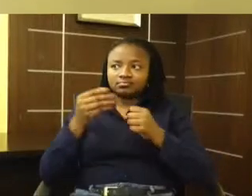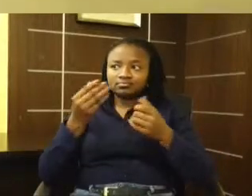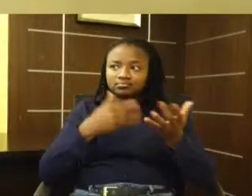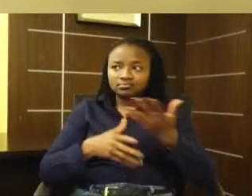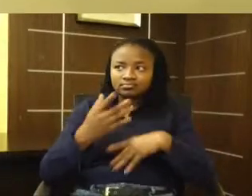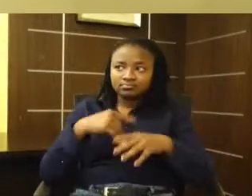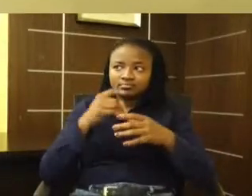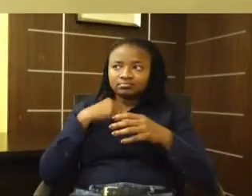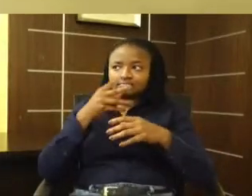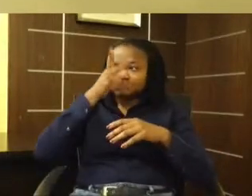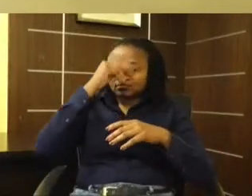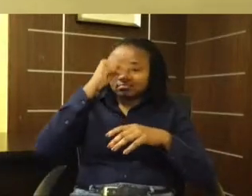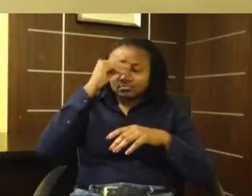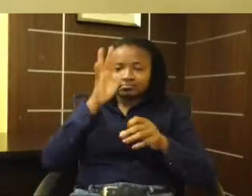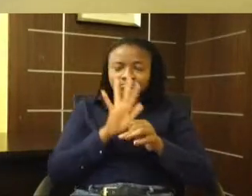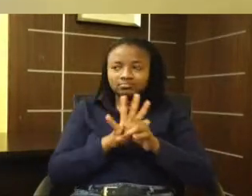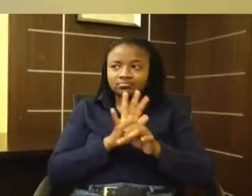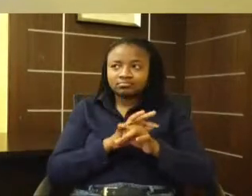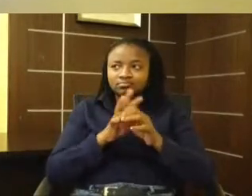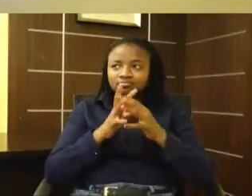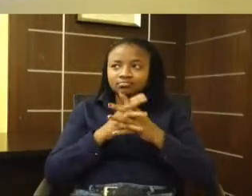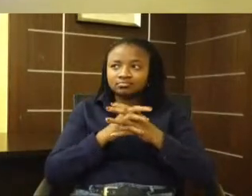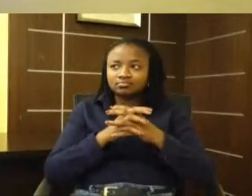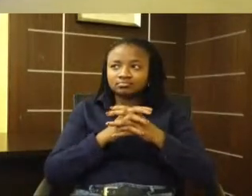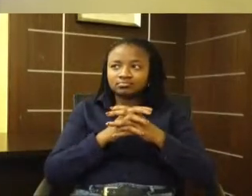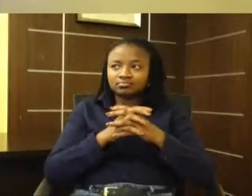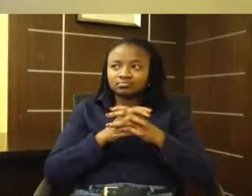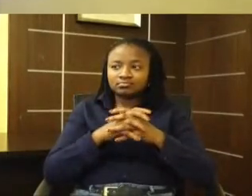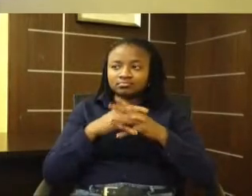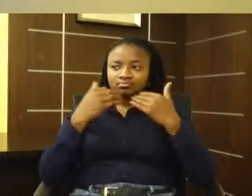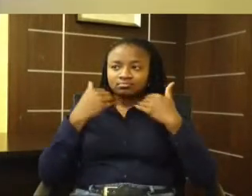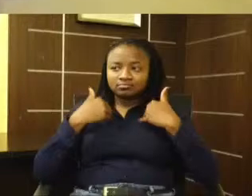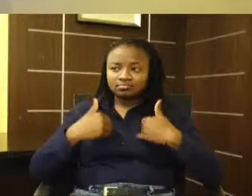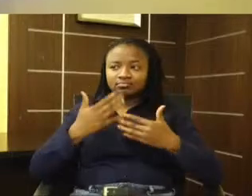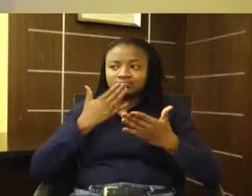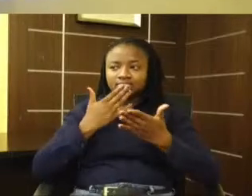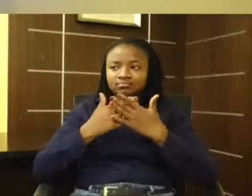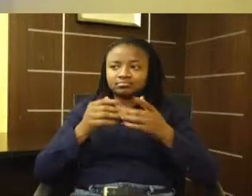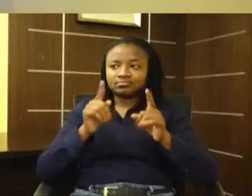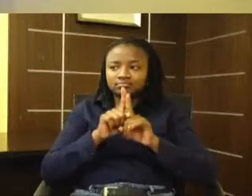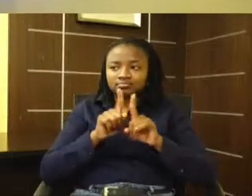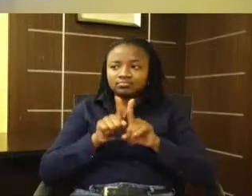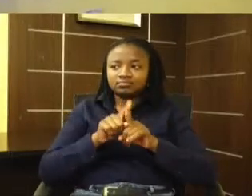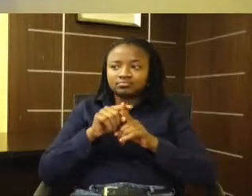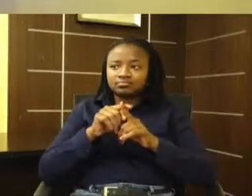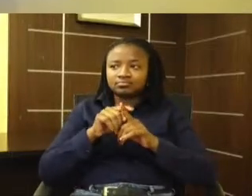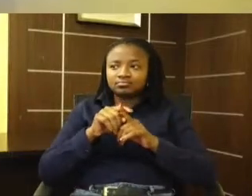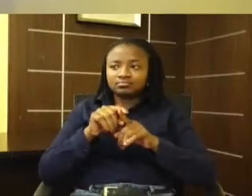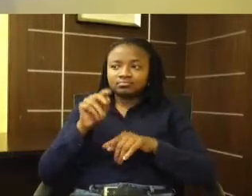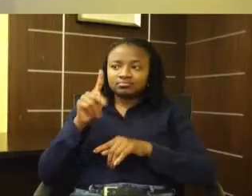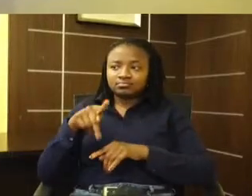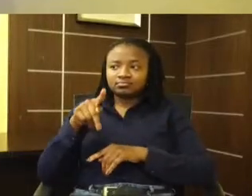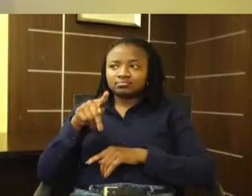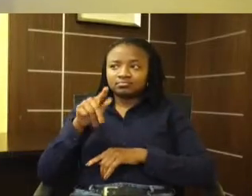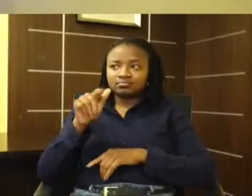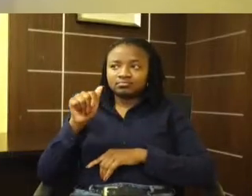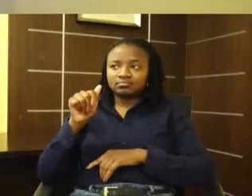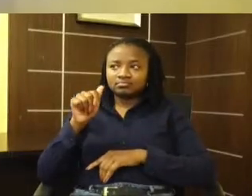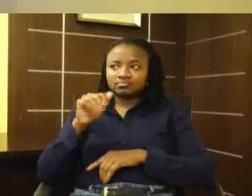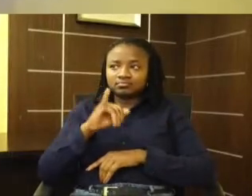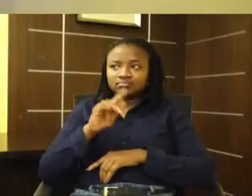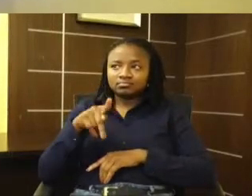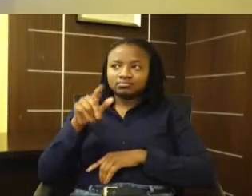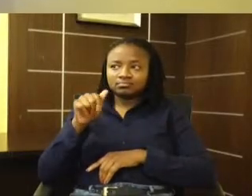me. And personally, I'm grateful on behalf of PS Kenya. We are really grateful being part of the